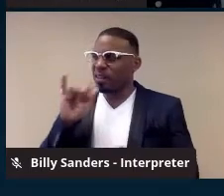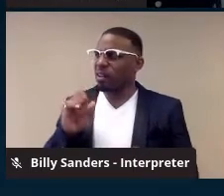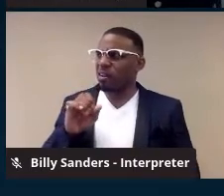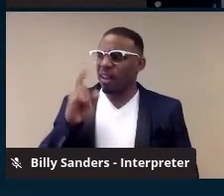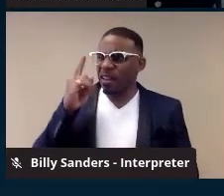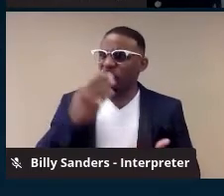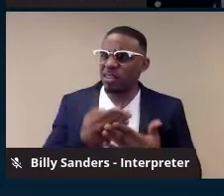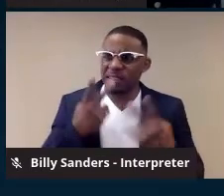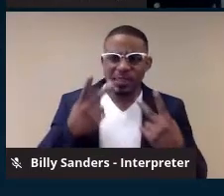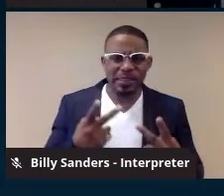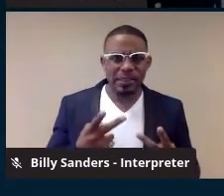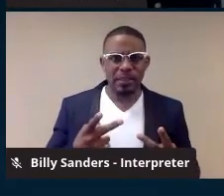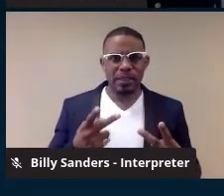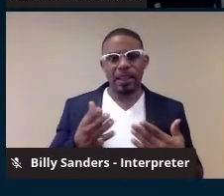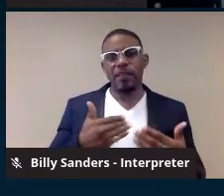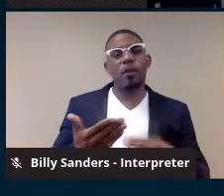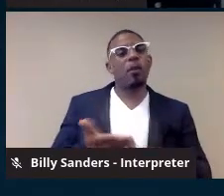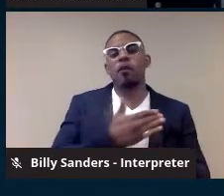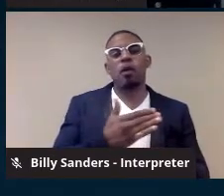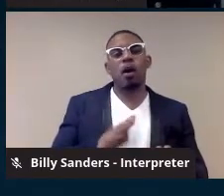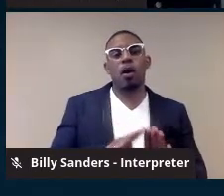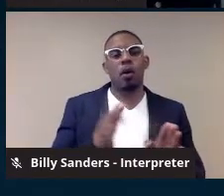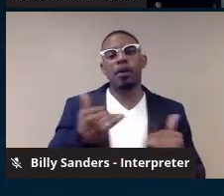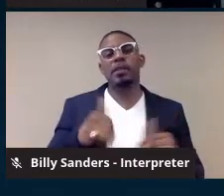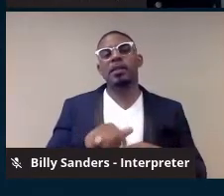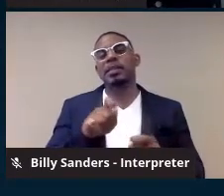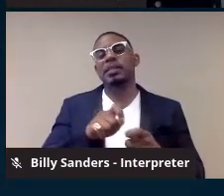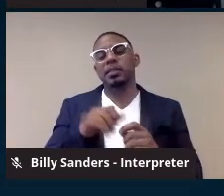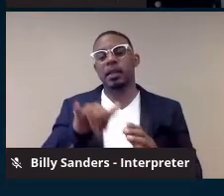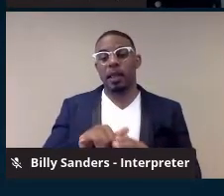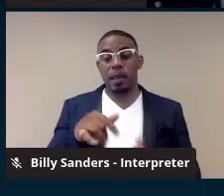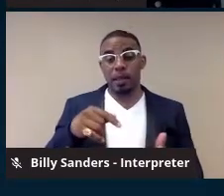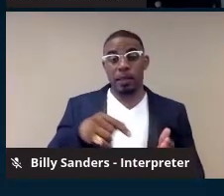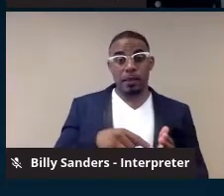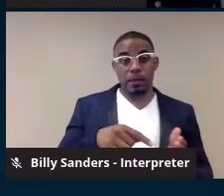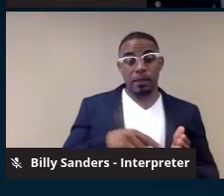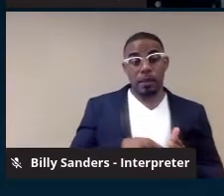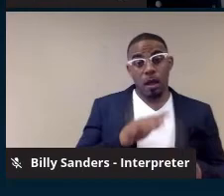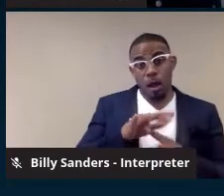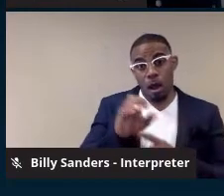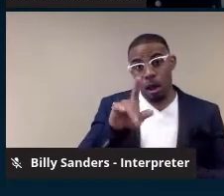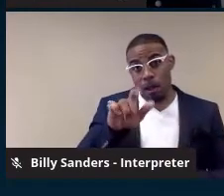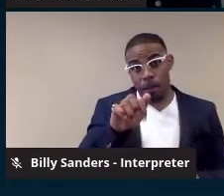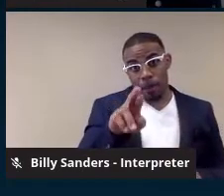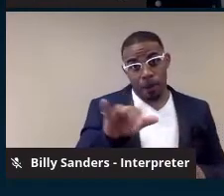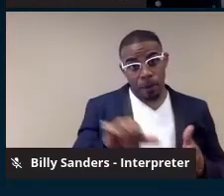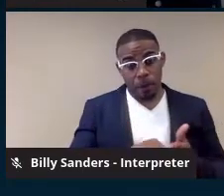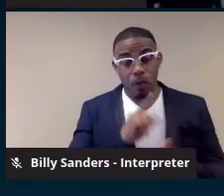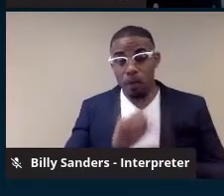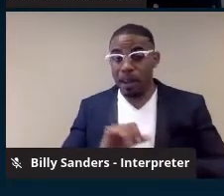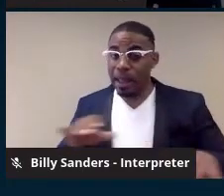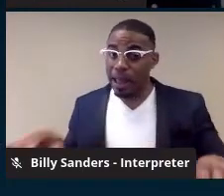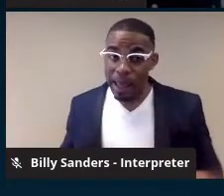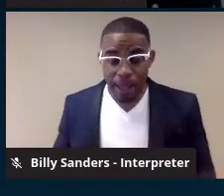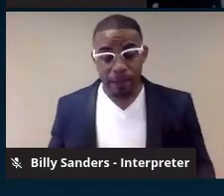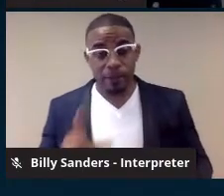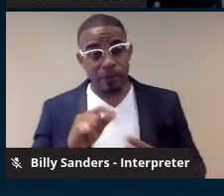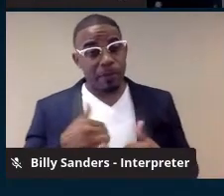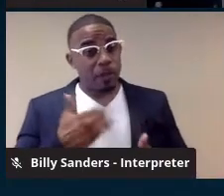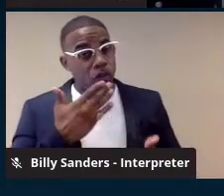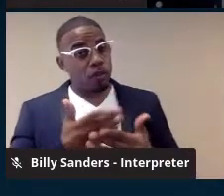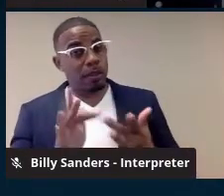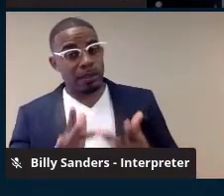to see, even before it was out, when it was still in beta, like this awesome Blazor page was really active, and to me that's a good